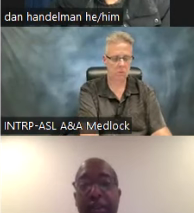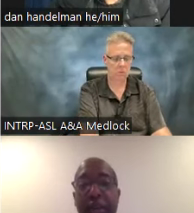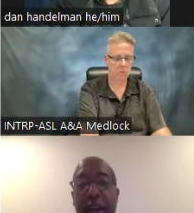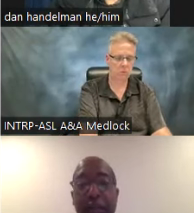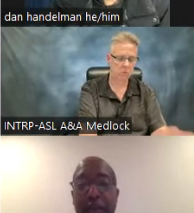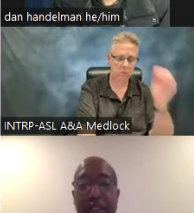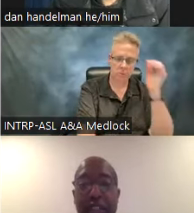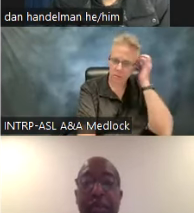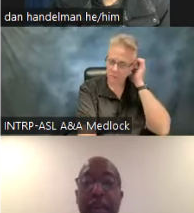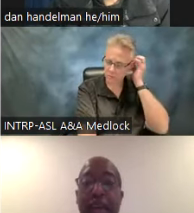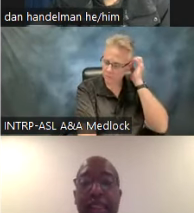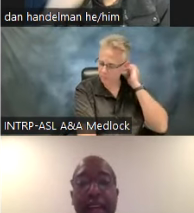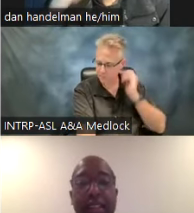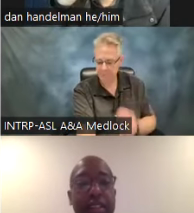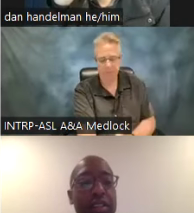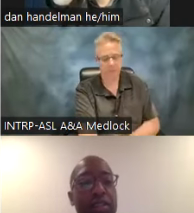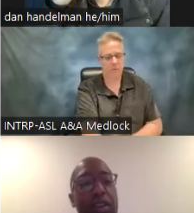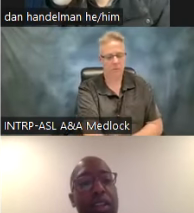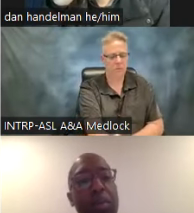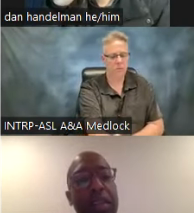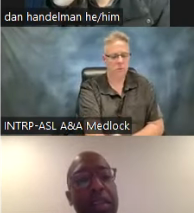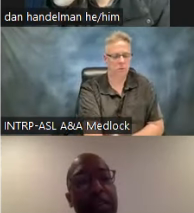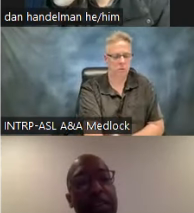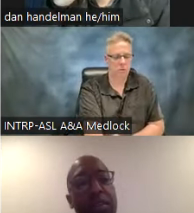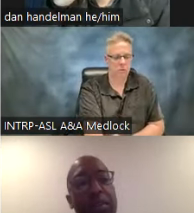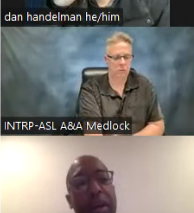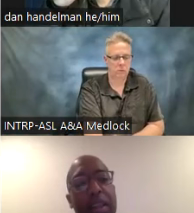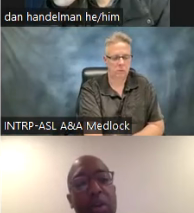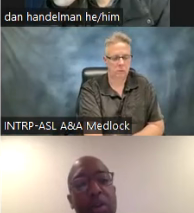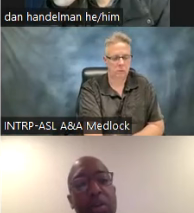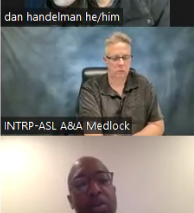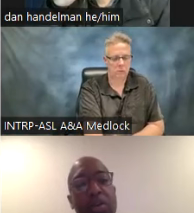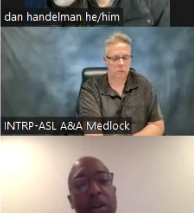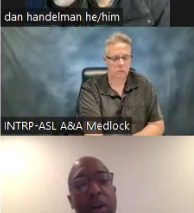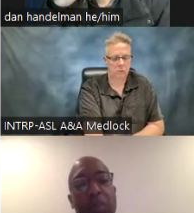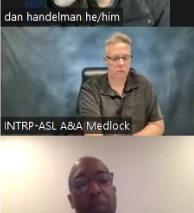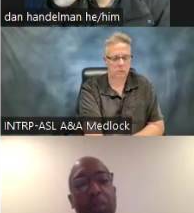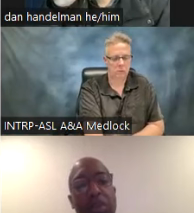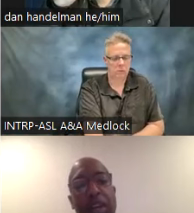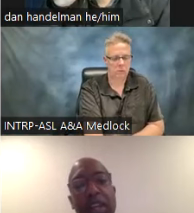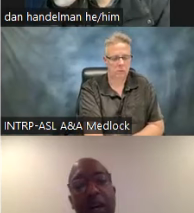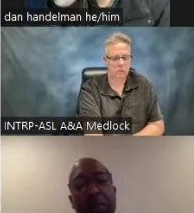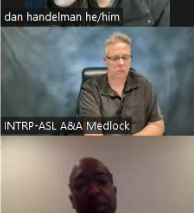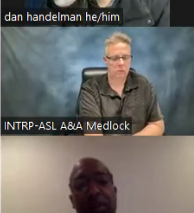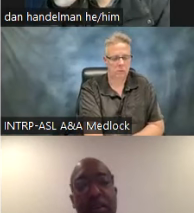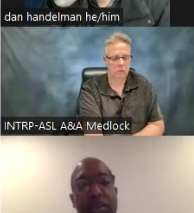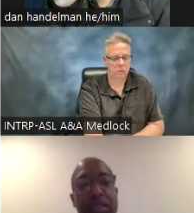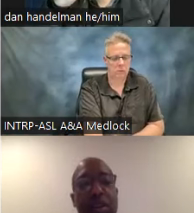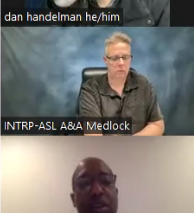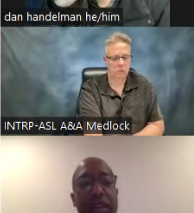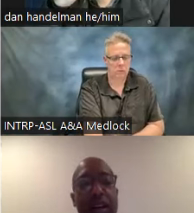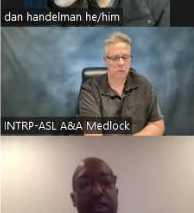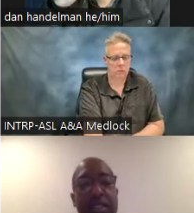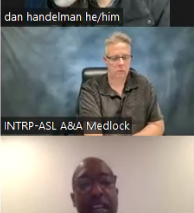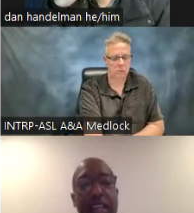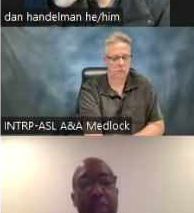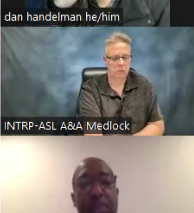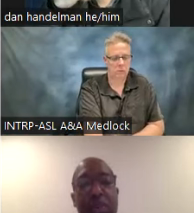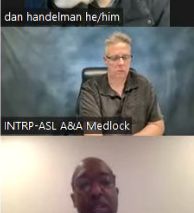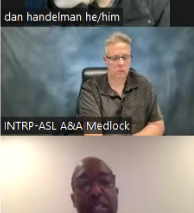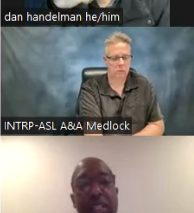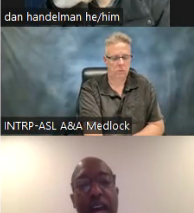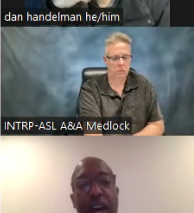in parentheses, that has not discreetly been given by the owner will be treated as public records with the understanding